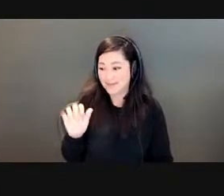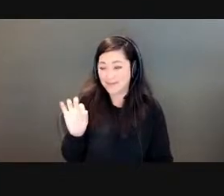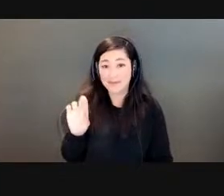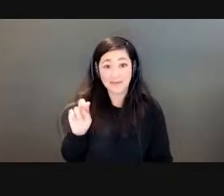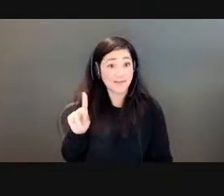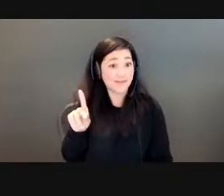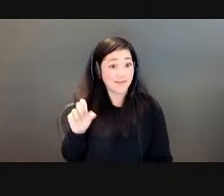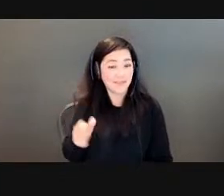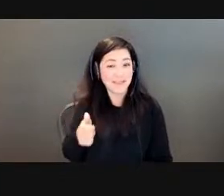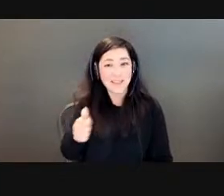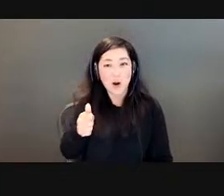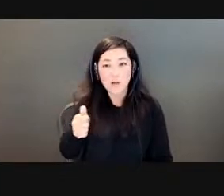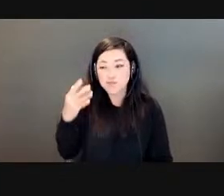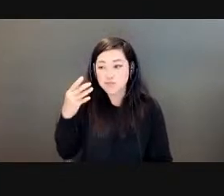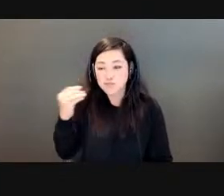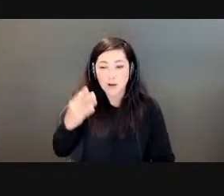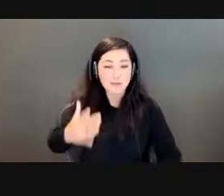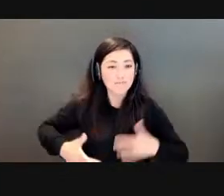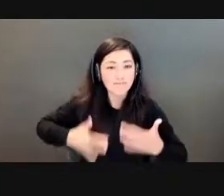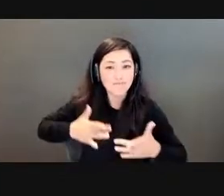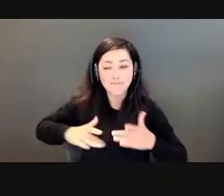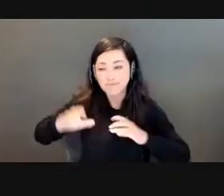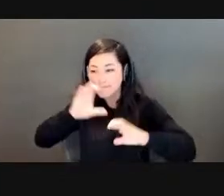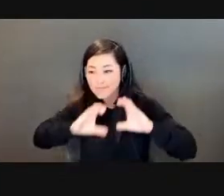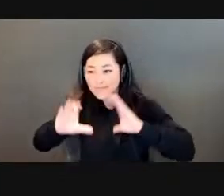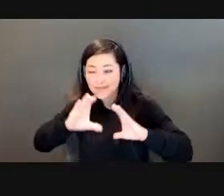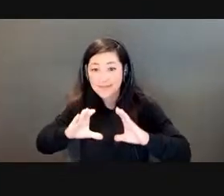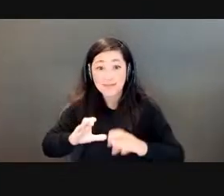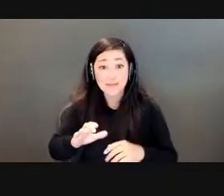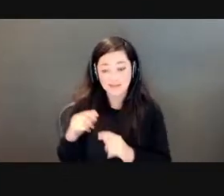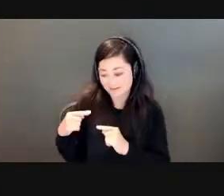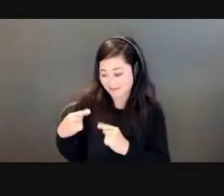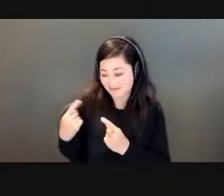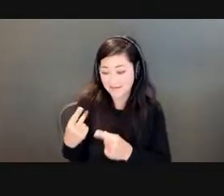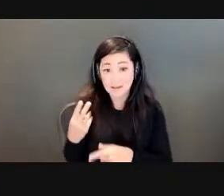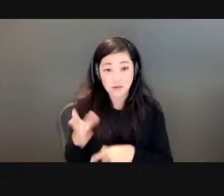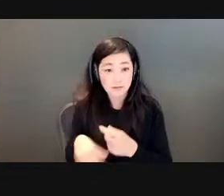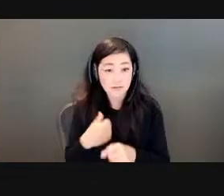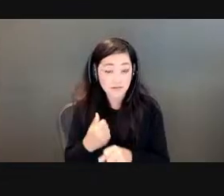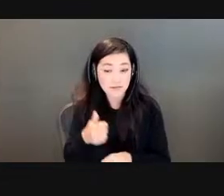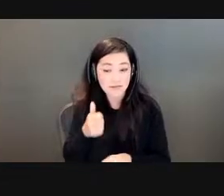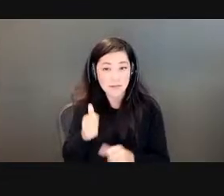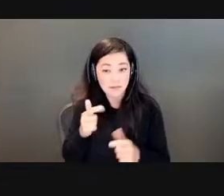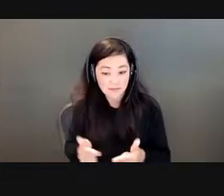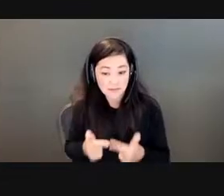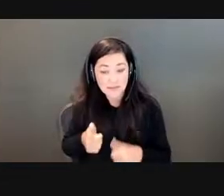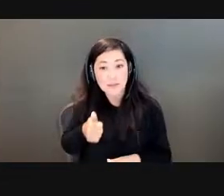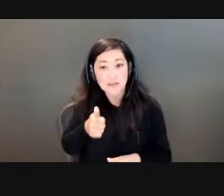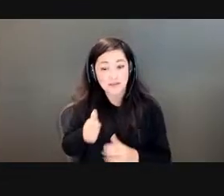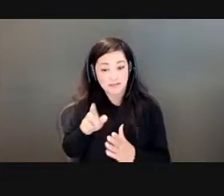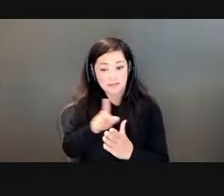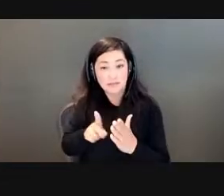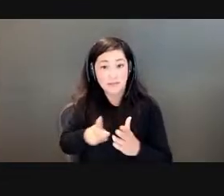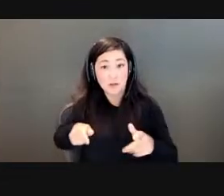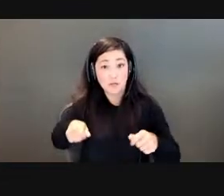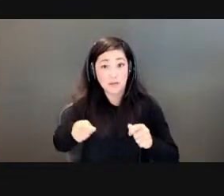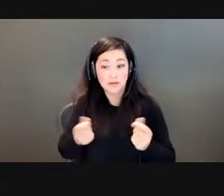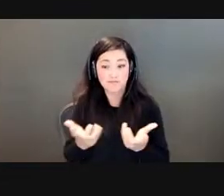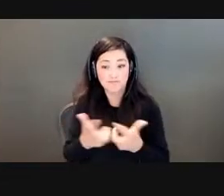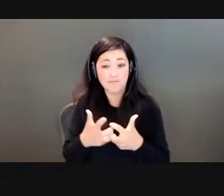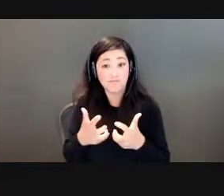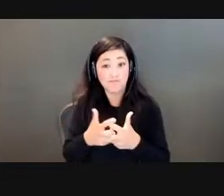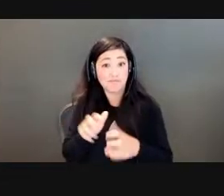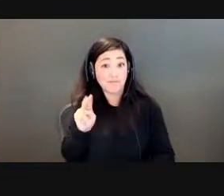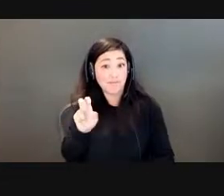is an outdoor enthusiast and adventurer. For the past 2 years, she has lived in her self-designed wheelchair-accessible camper